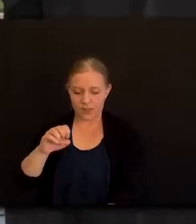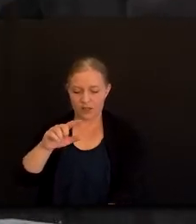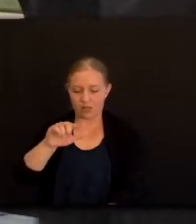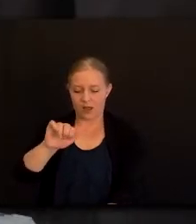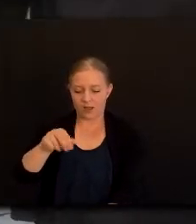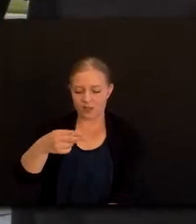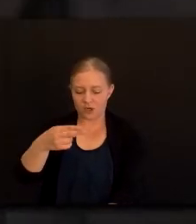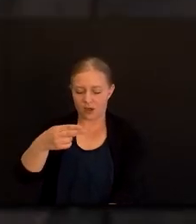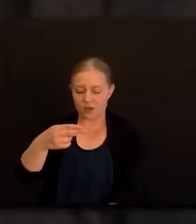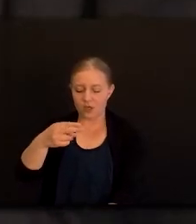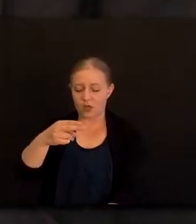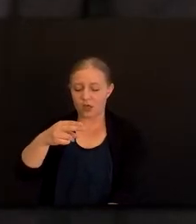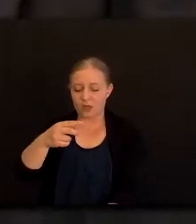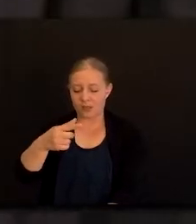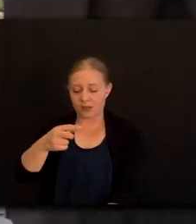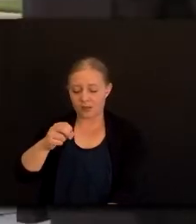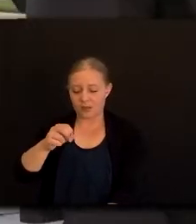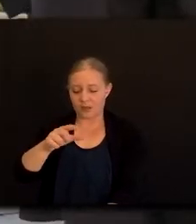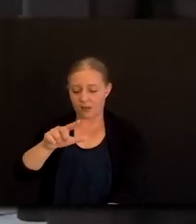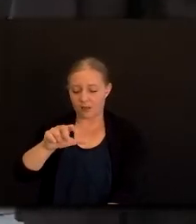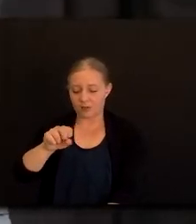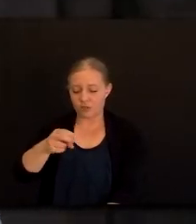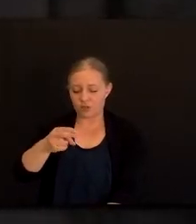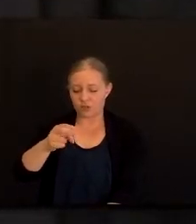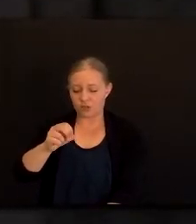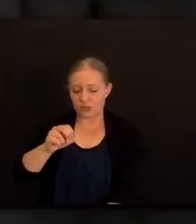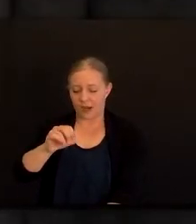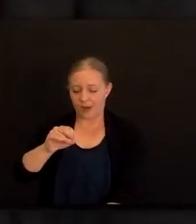Elijah John Gelsheimer.